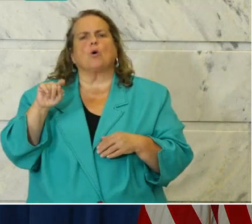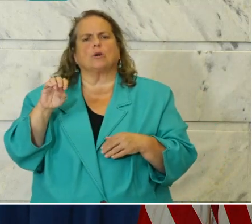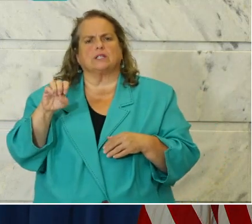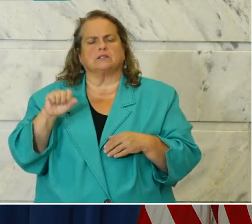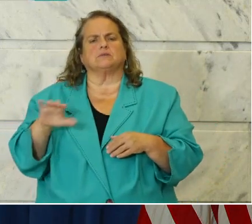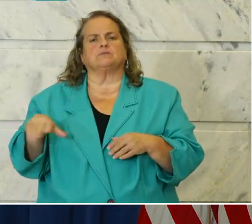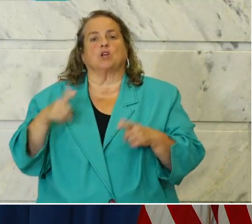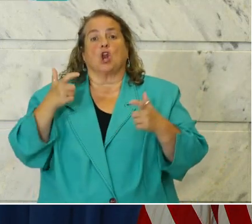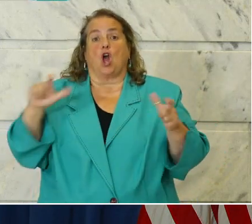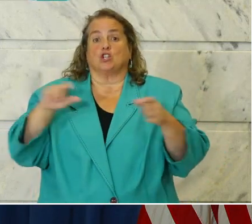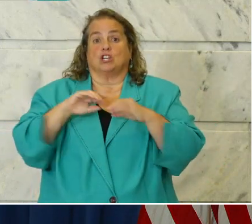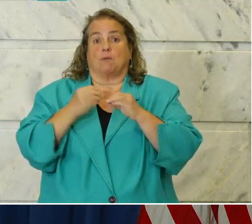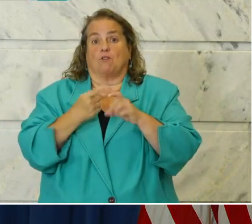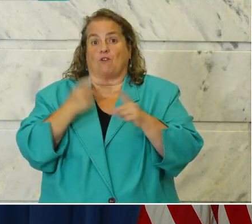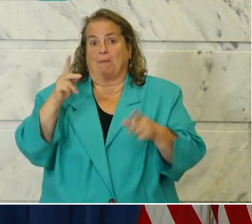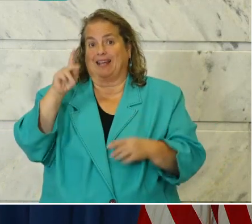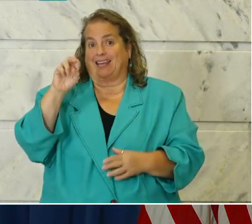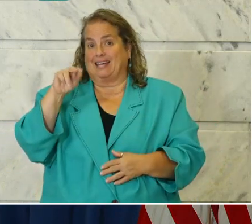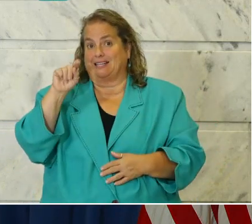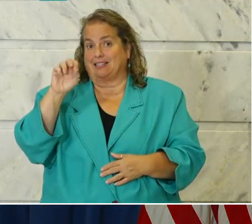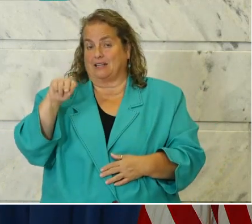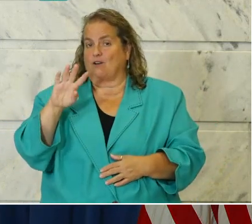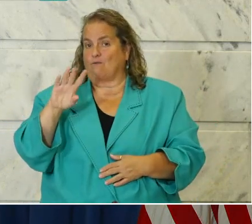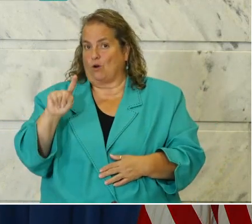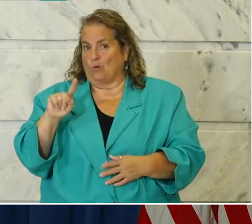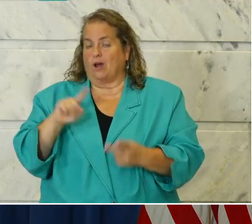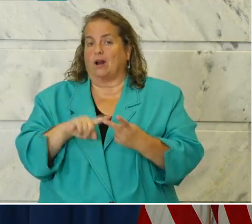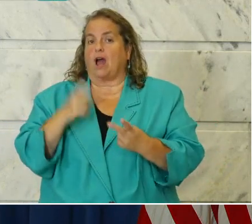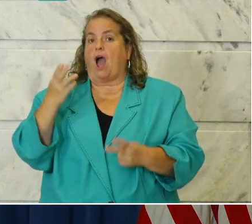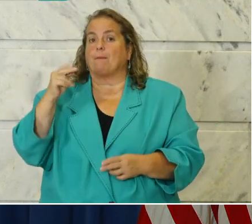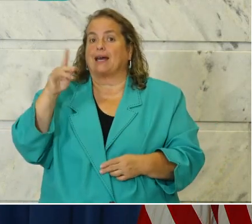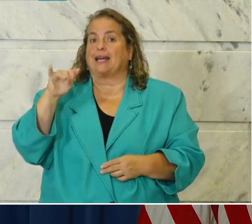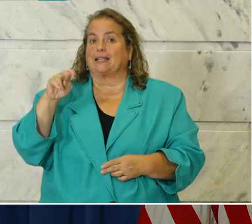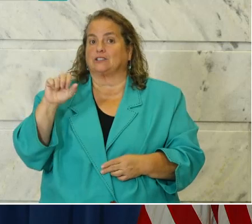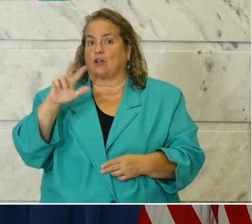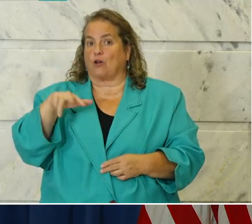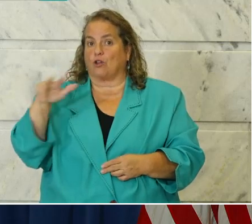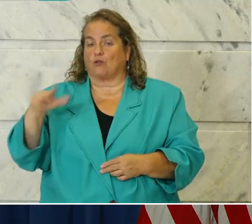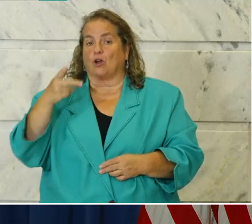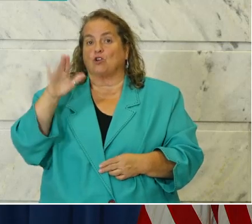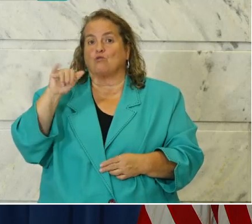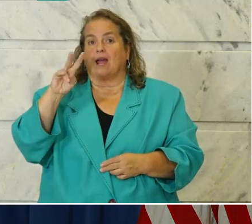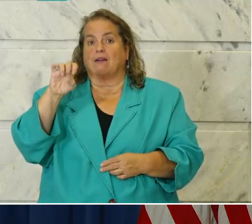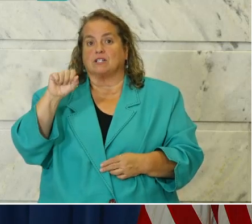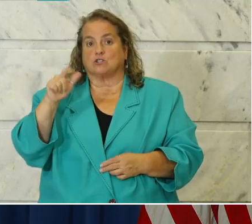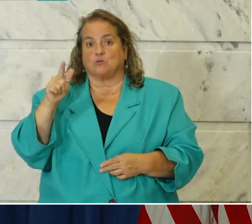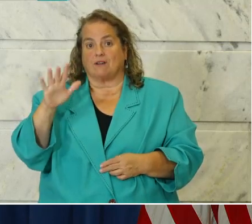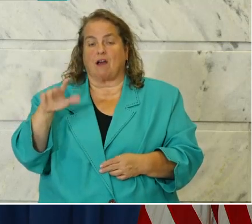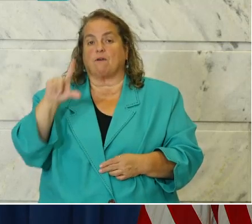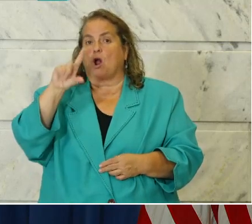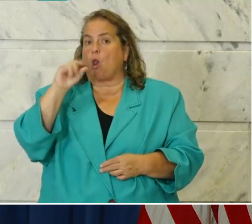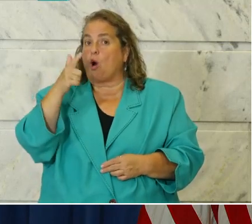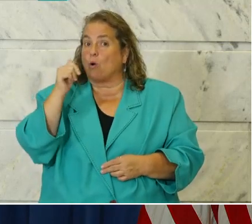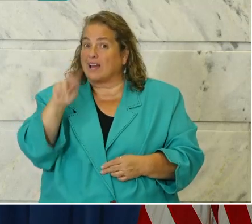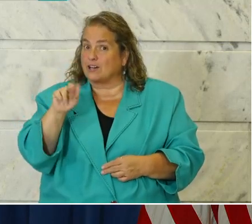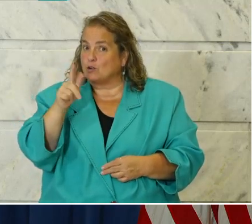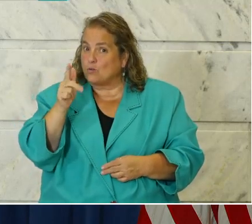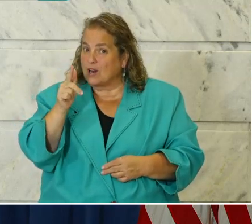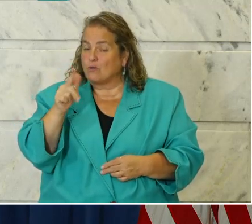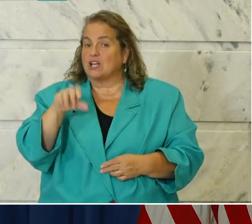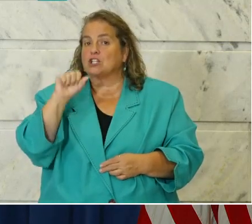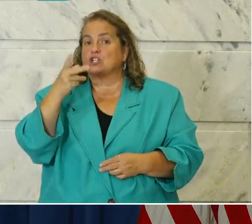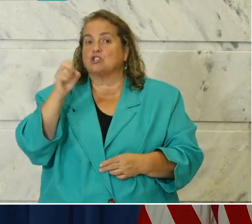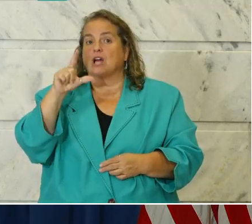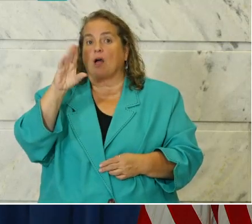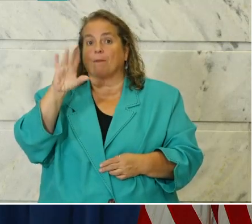A large number from Kenton, 41. Hopkins, 33. Graves, 25. Logan's got 23. Shelby's